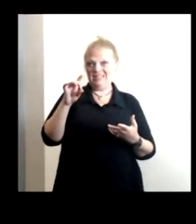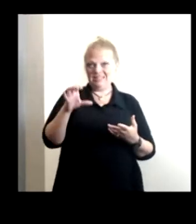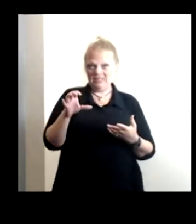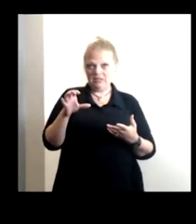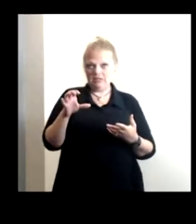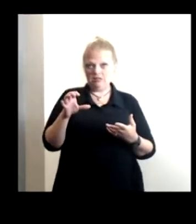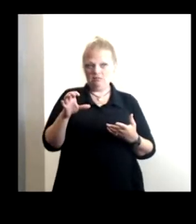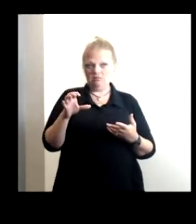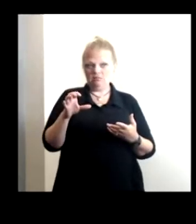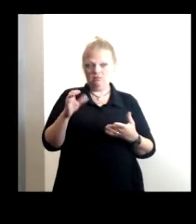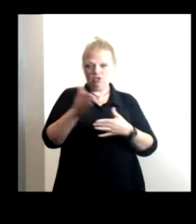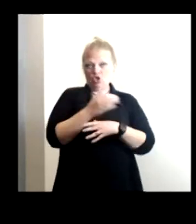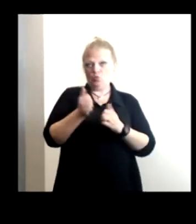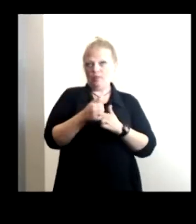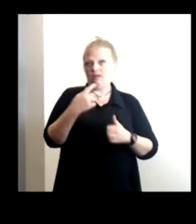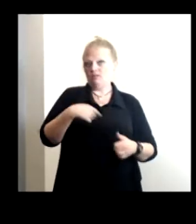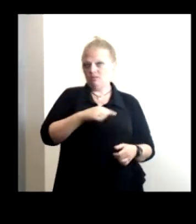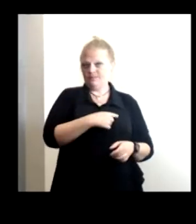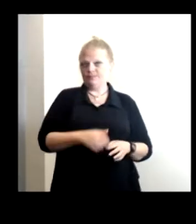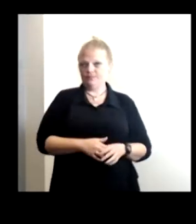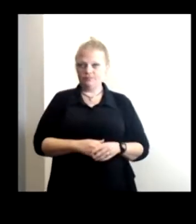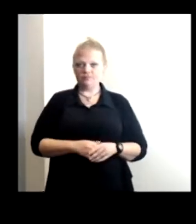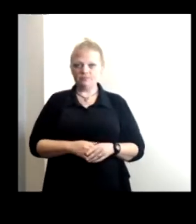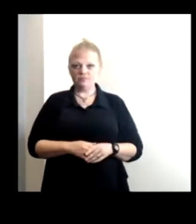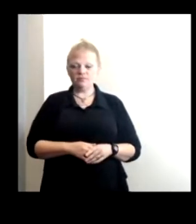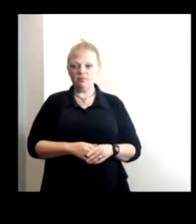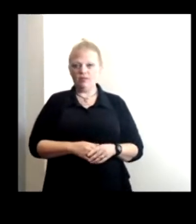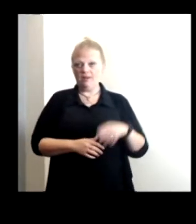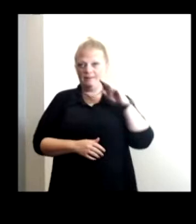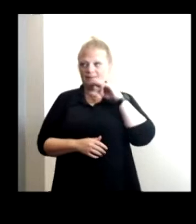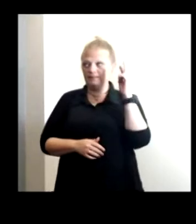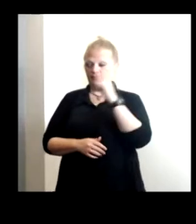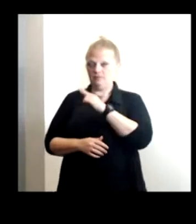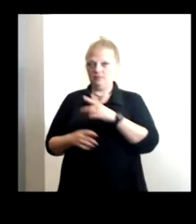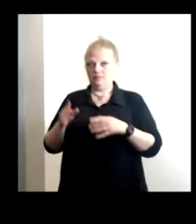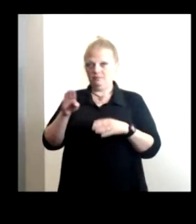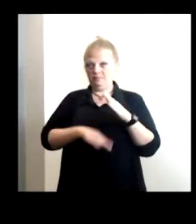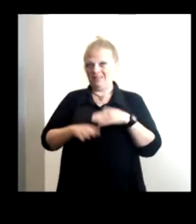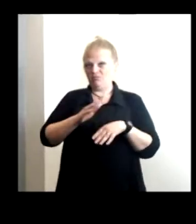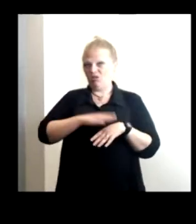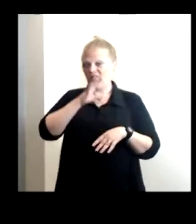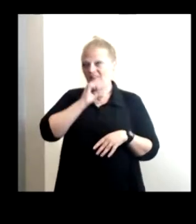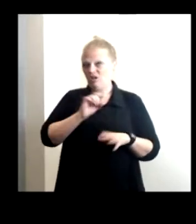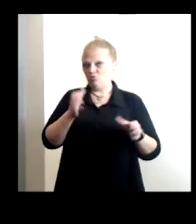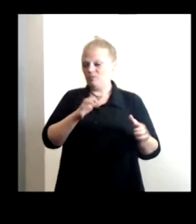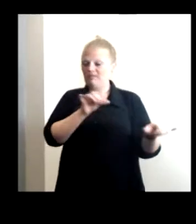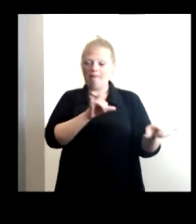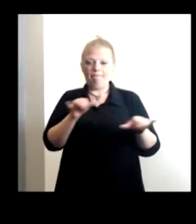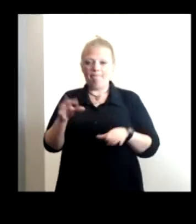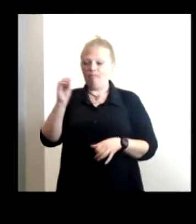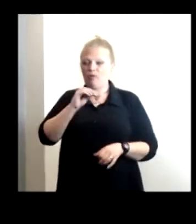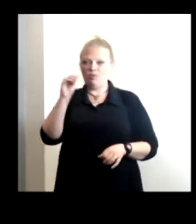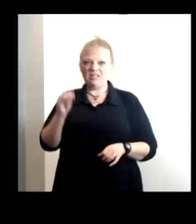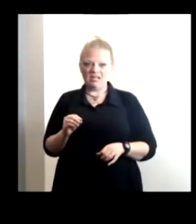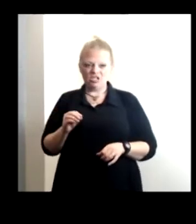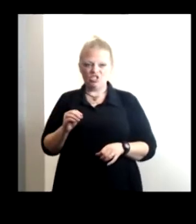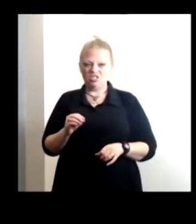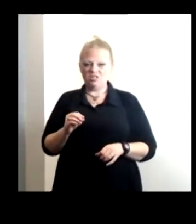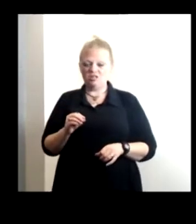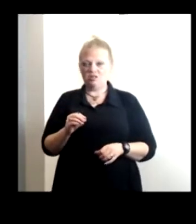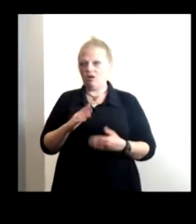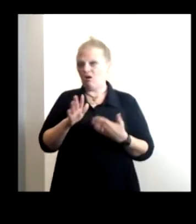to New York State that is shared with us. And then when we look at this data here based on age group, same thing. These percentages are